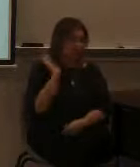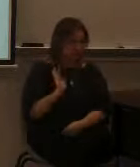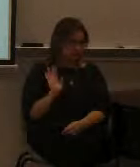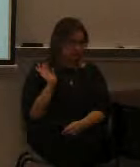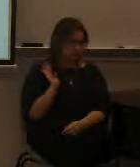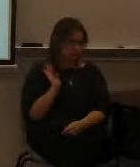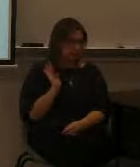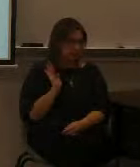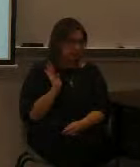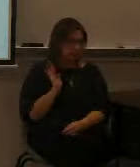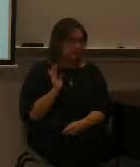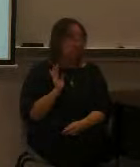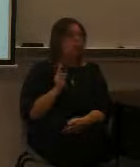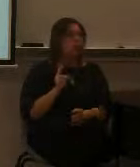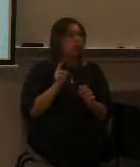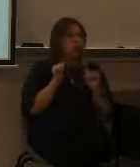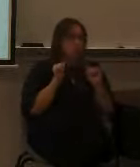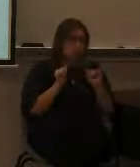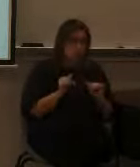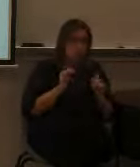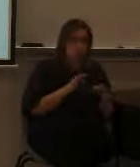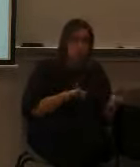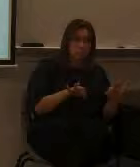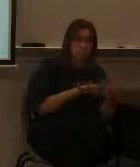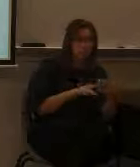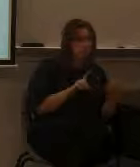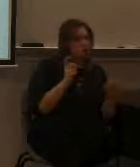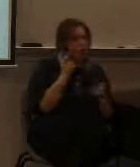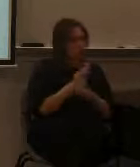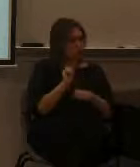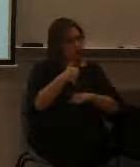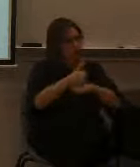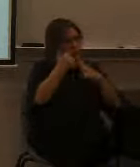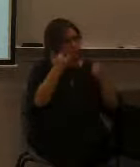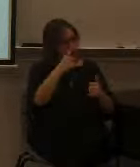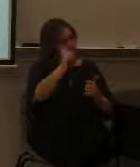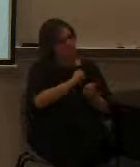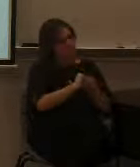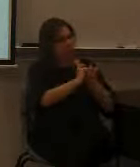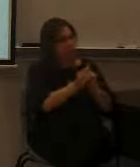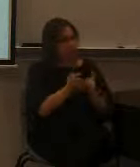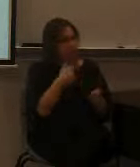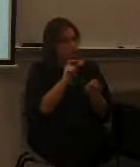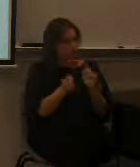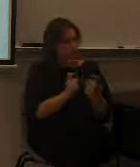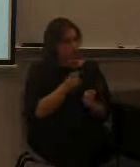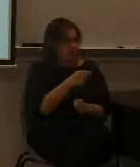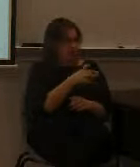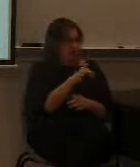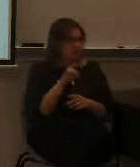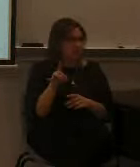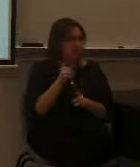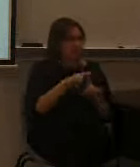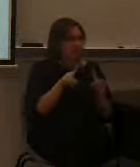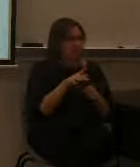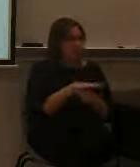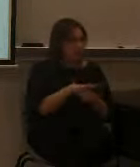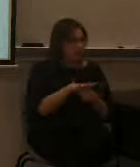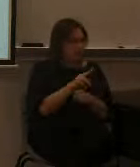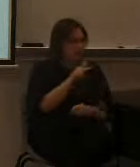very difficult to establish experimentally in the field at this time. Exactly.